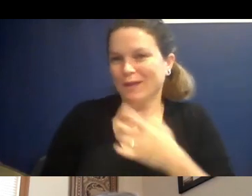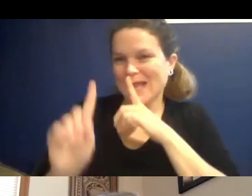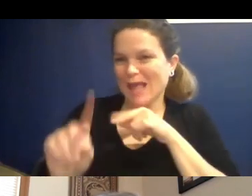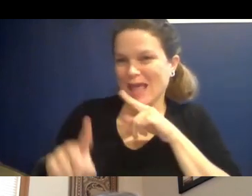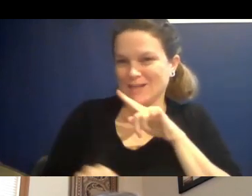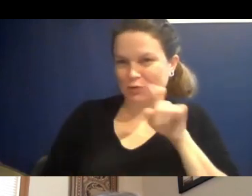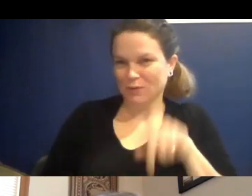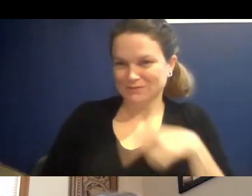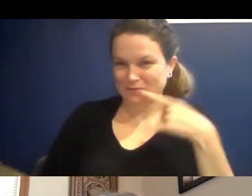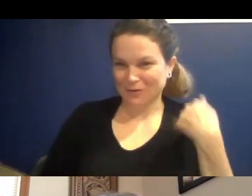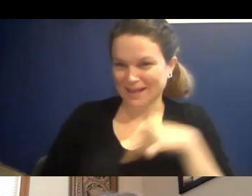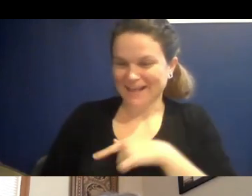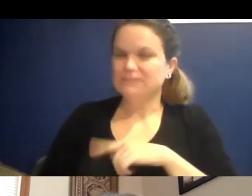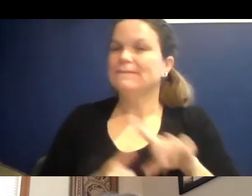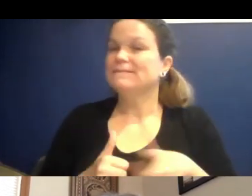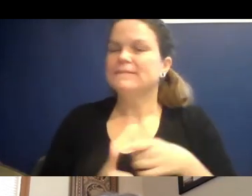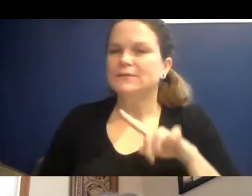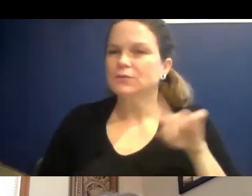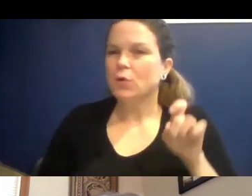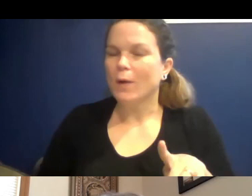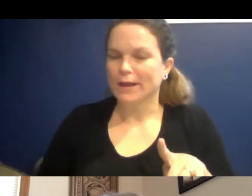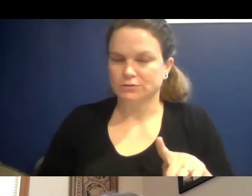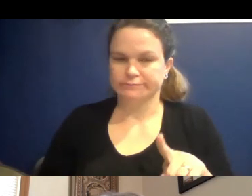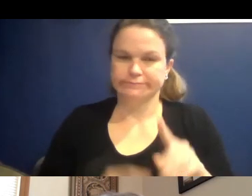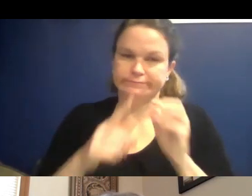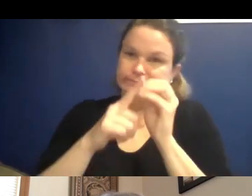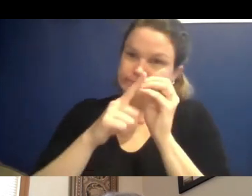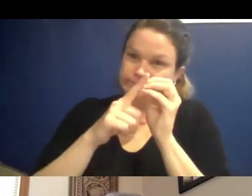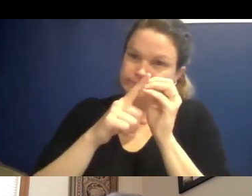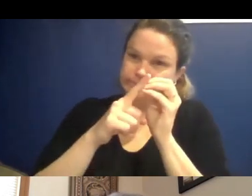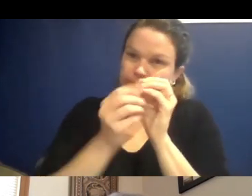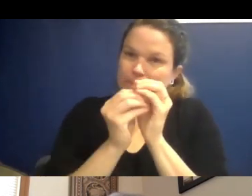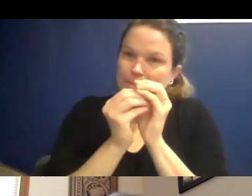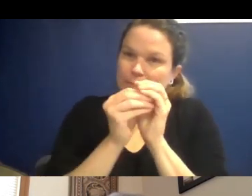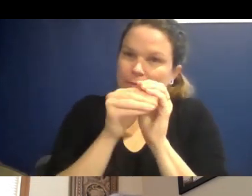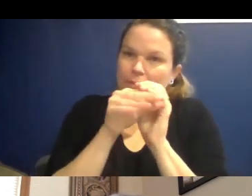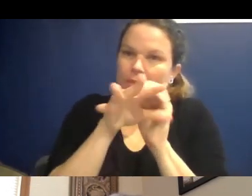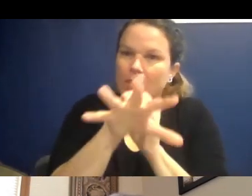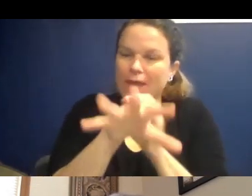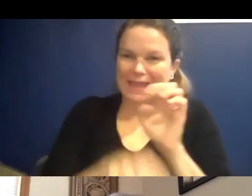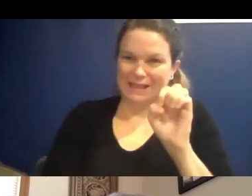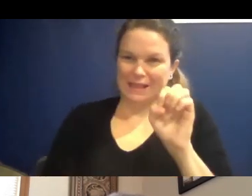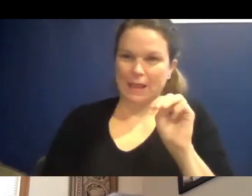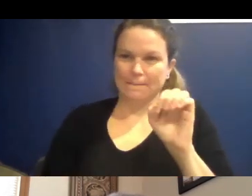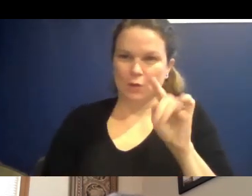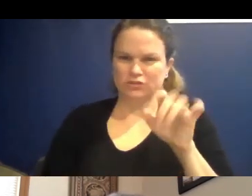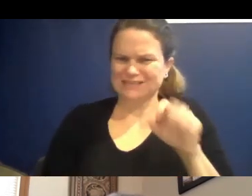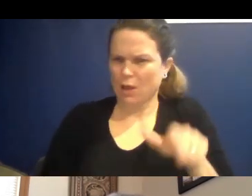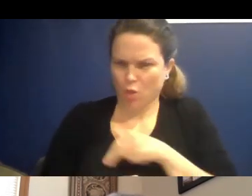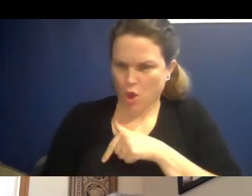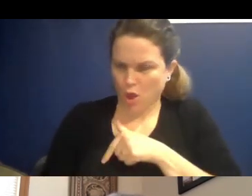questions for us. First question, how long did the emergence process take? I would say that took